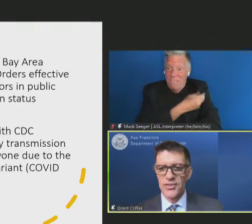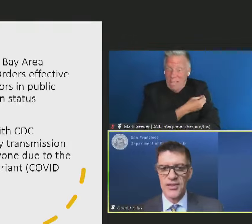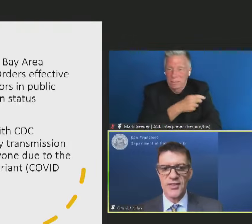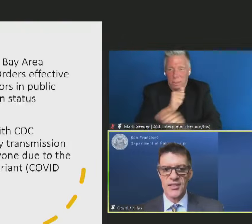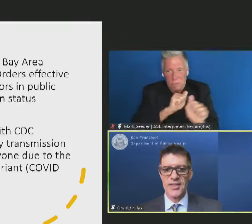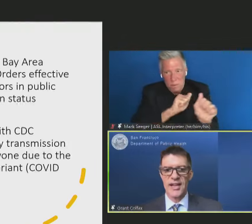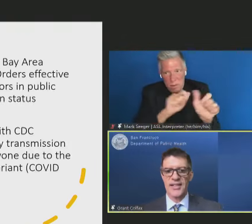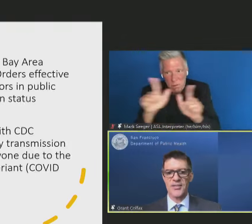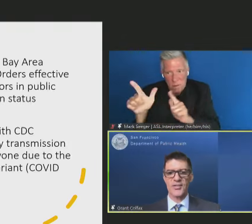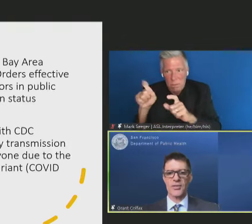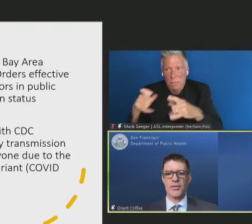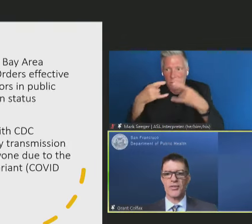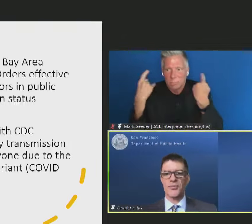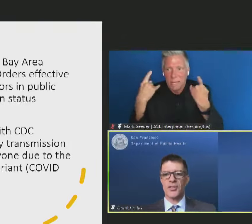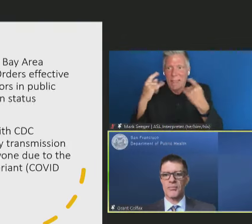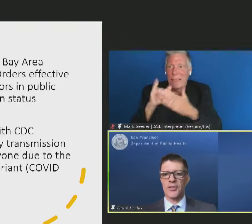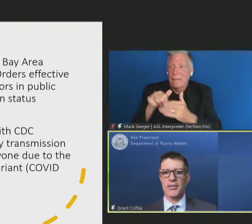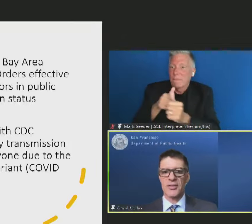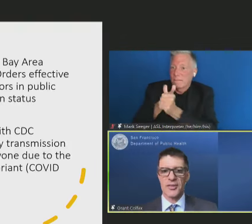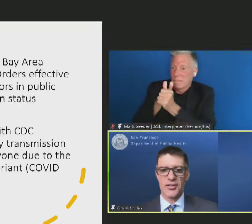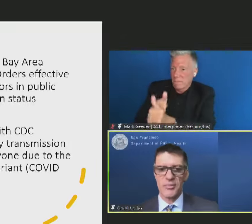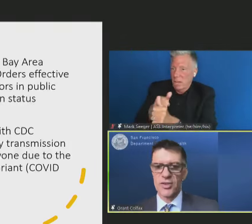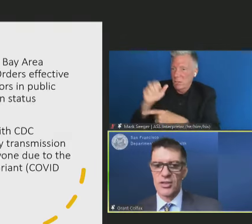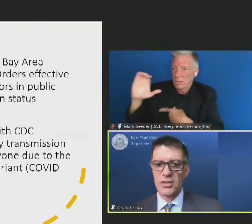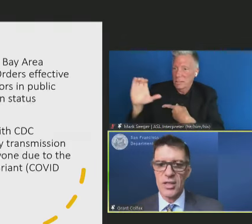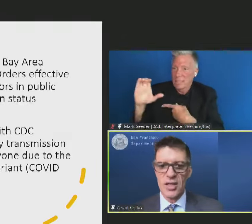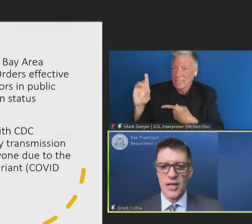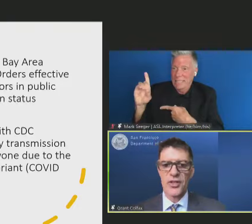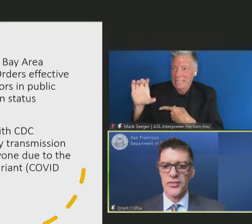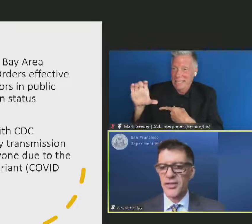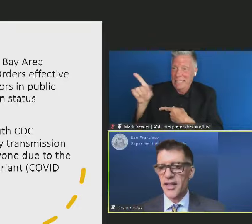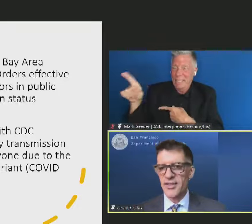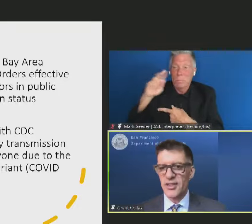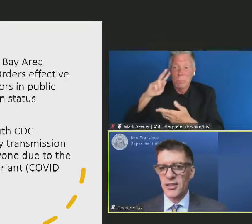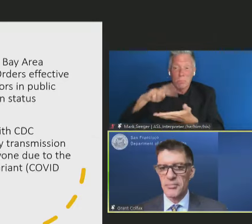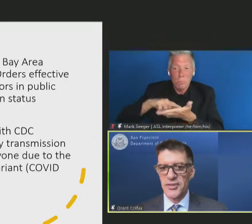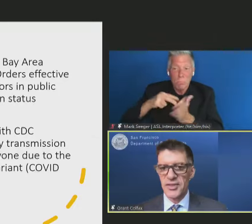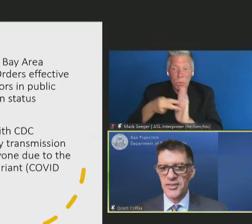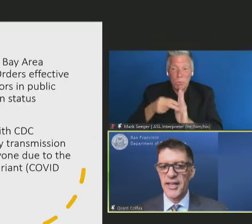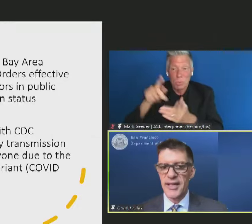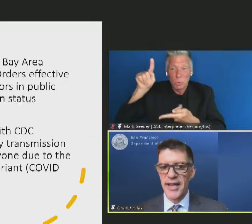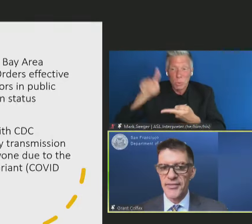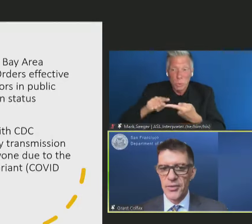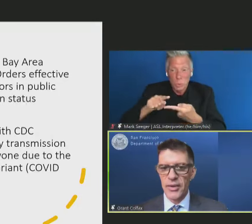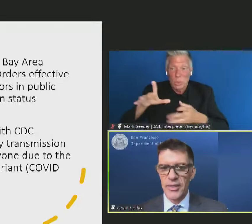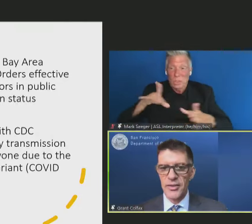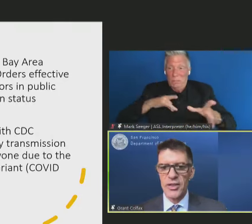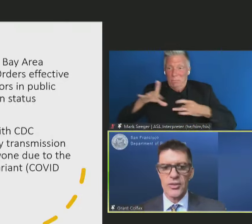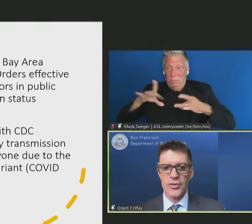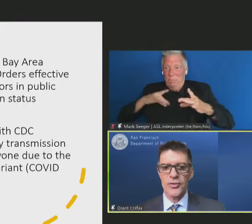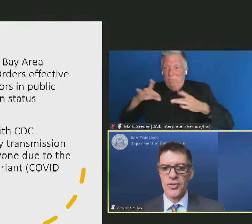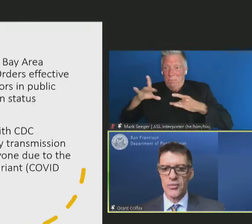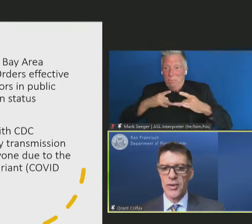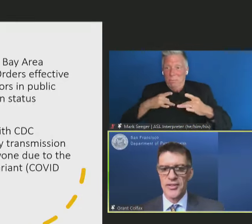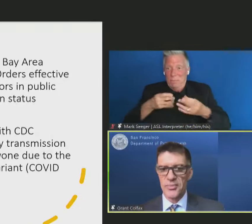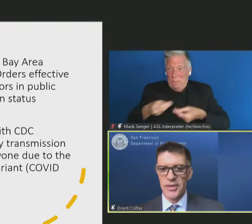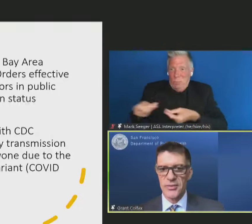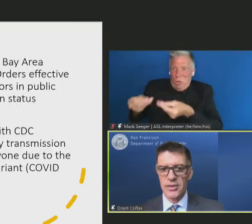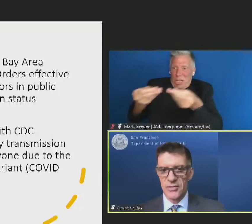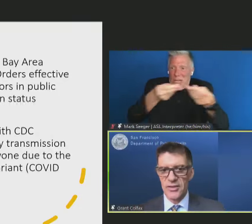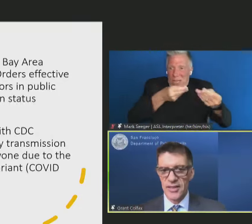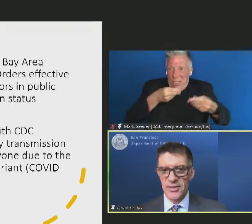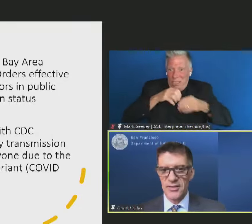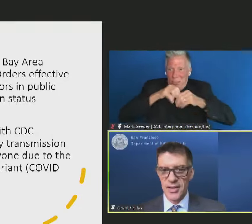with CDC guidance to reduce community transmission of COVID-19 and protect everyone due to the